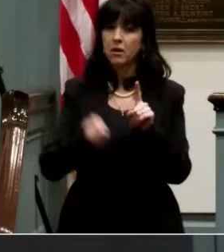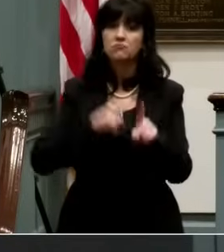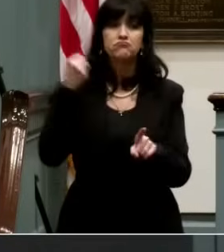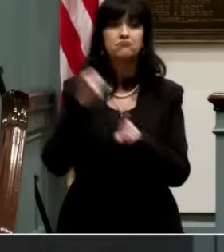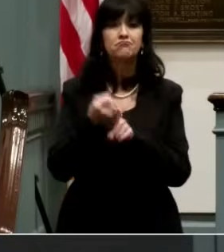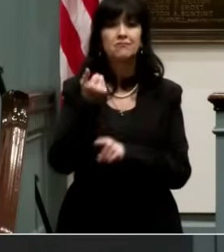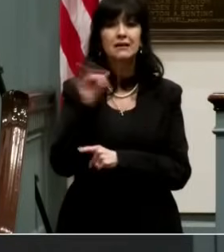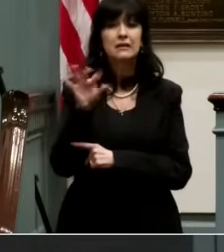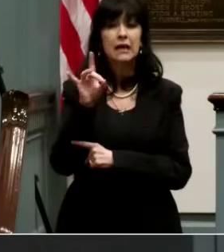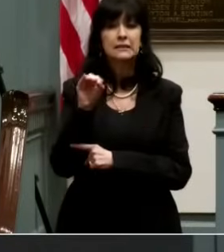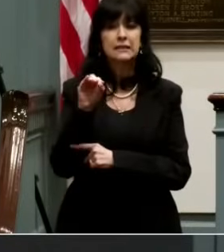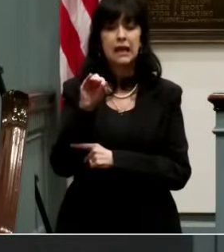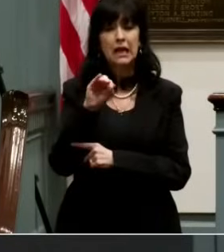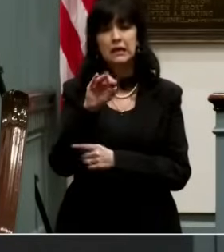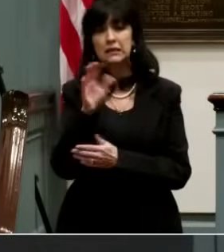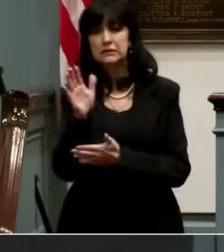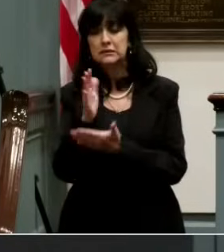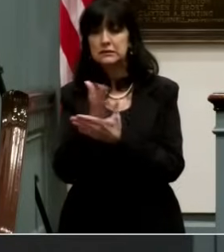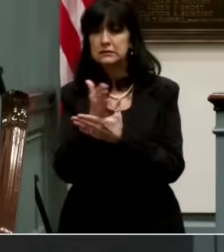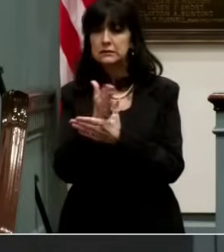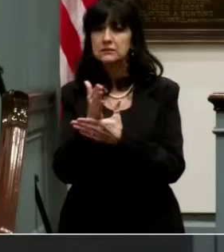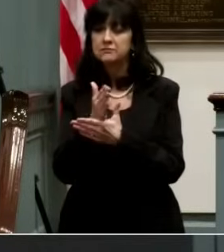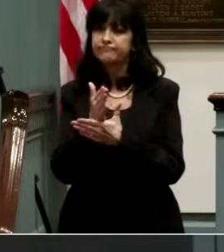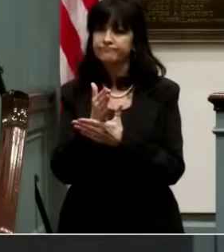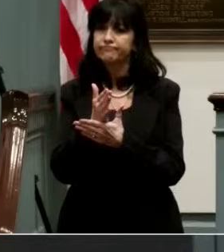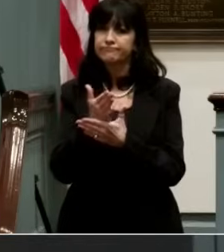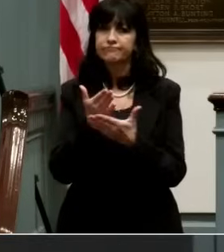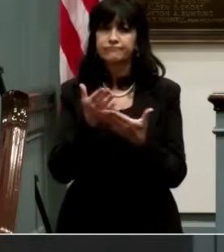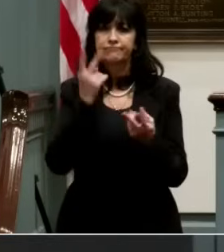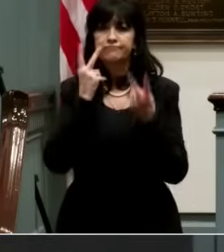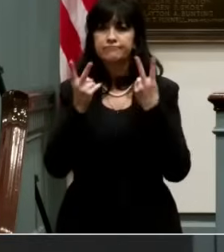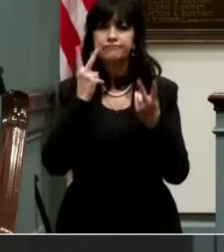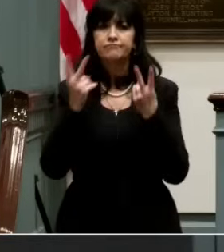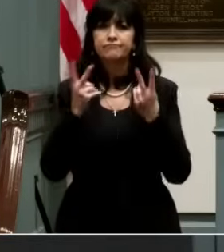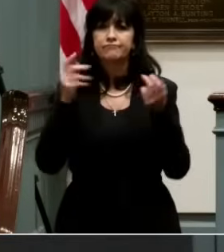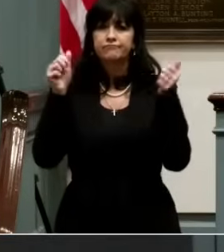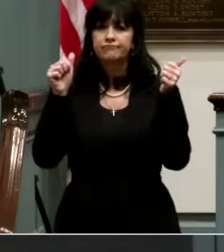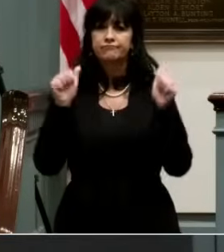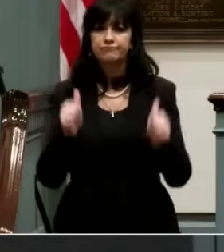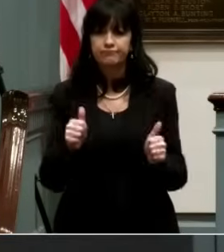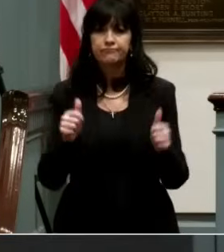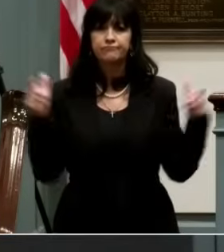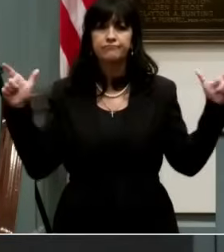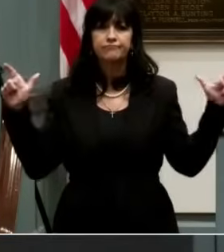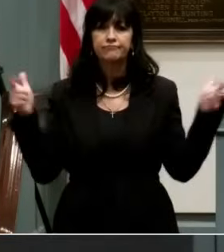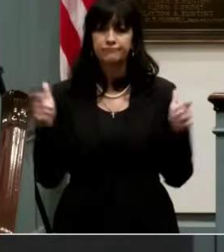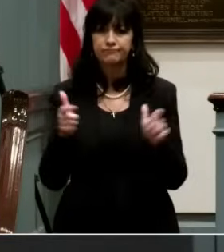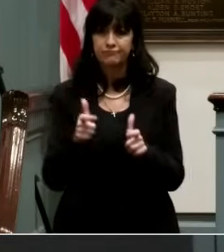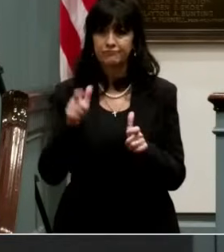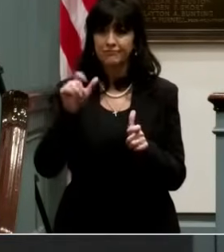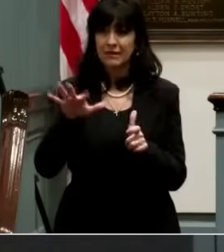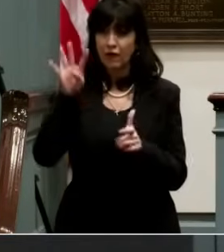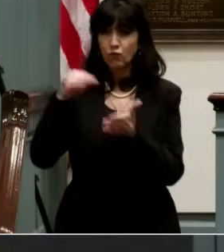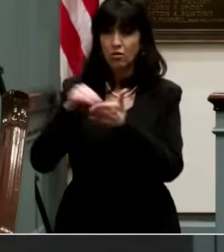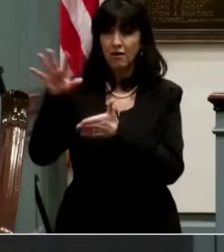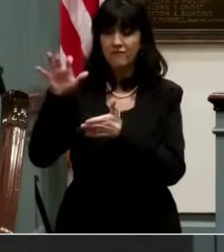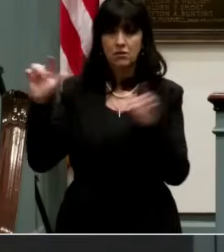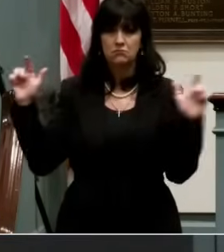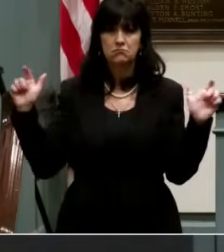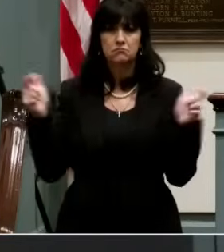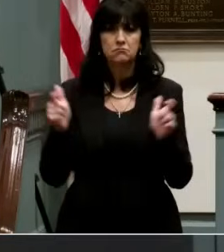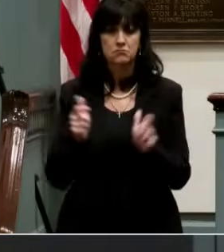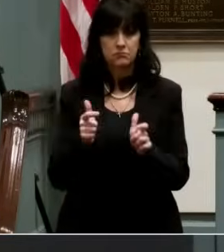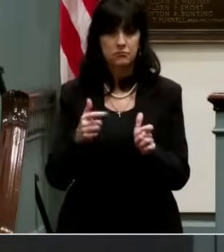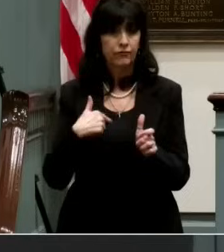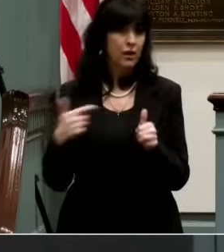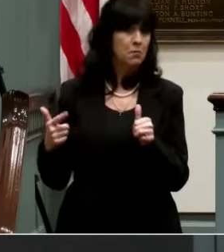mid-1980s, though, things started to decline. The workforce of 4,500 began to dwindle. And during